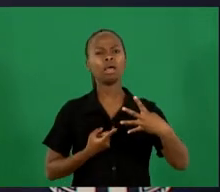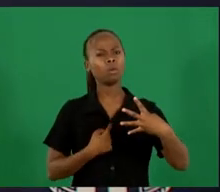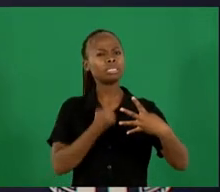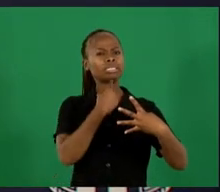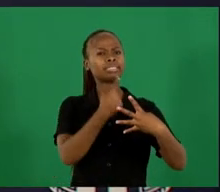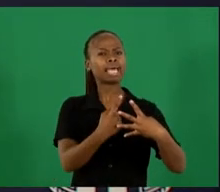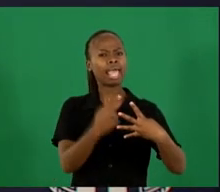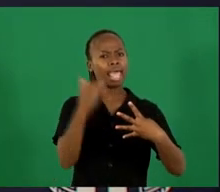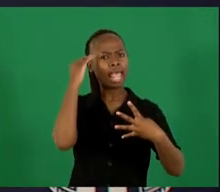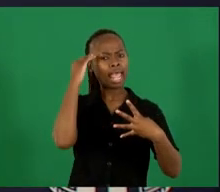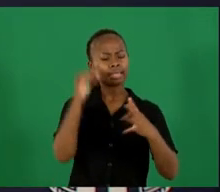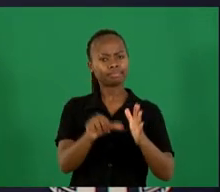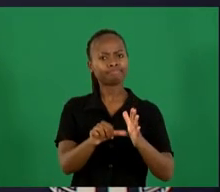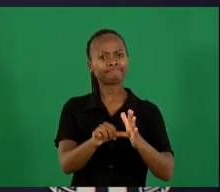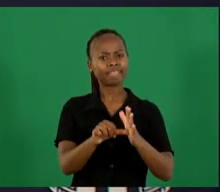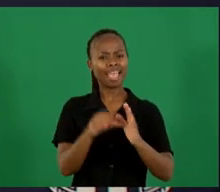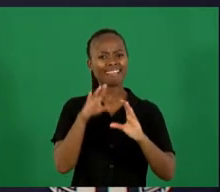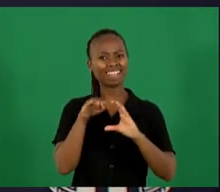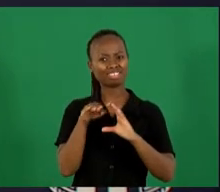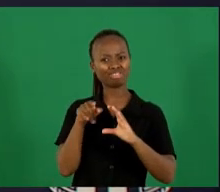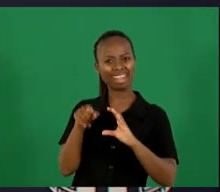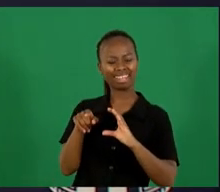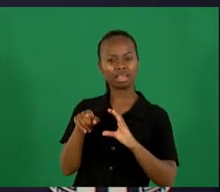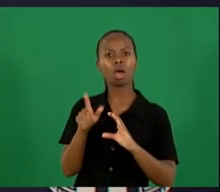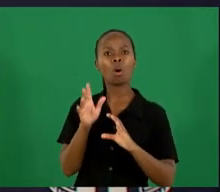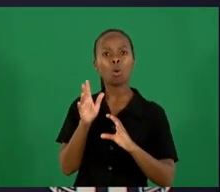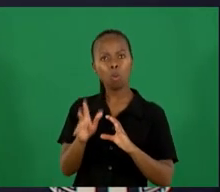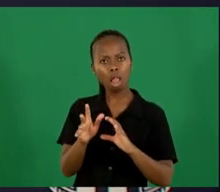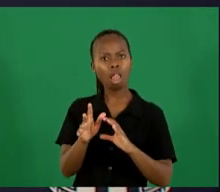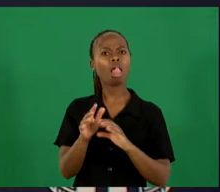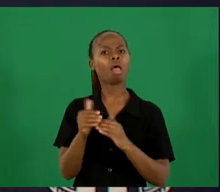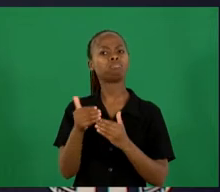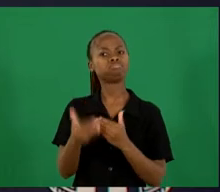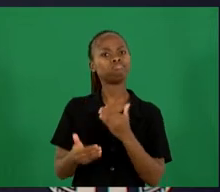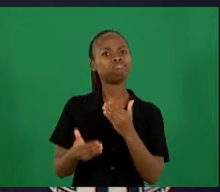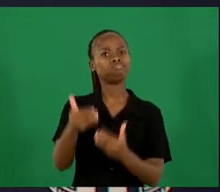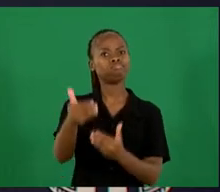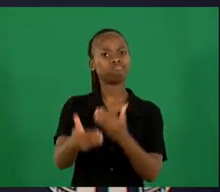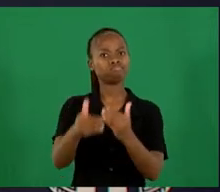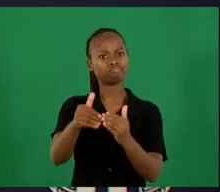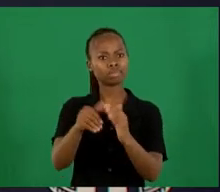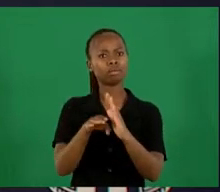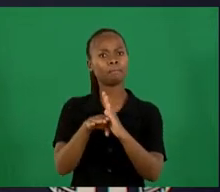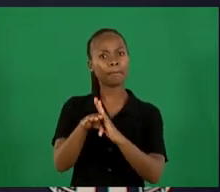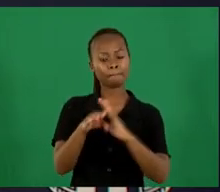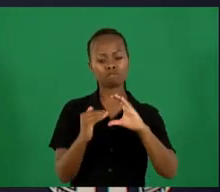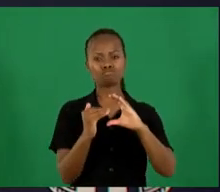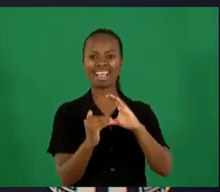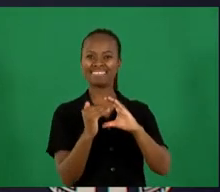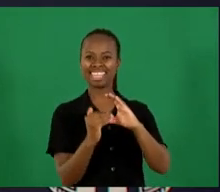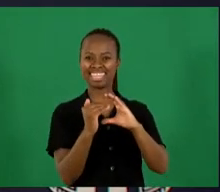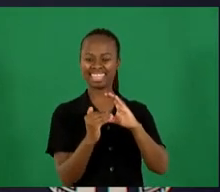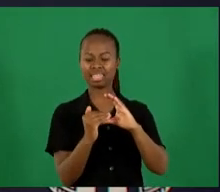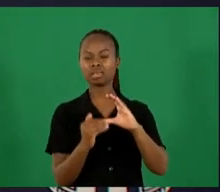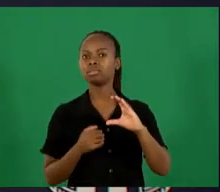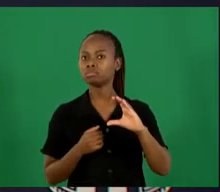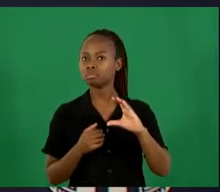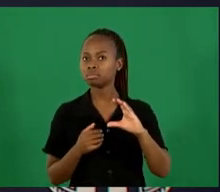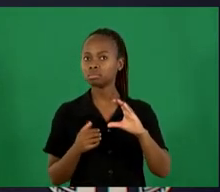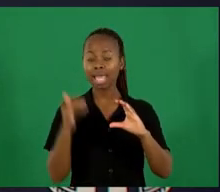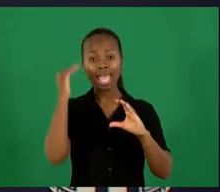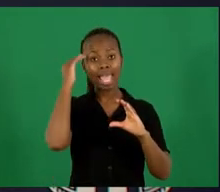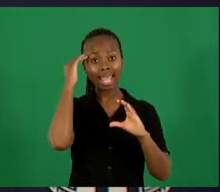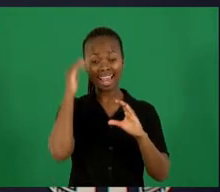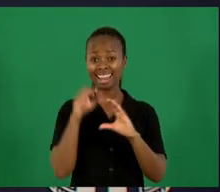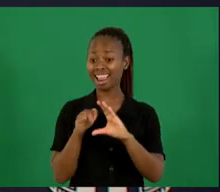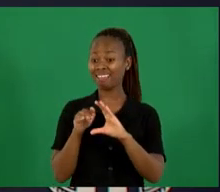is forecast to remain above it until the second quarter of this year. Headline inflation is only expected